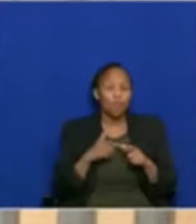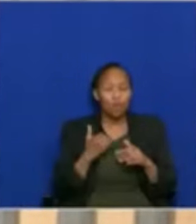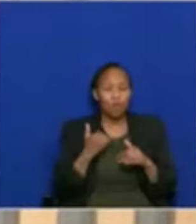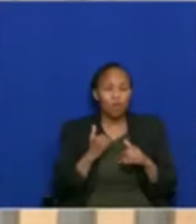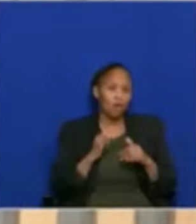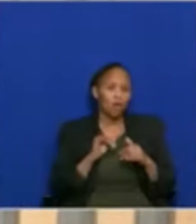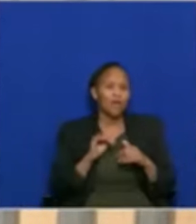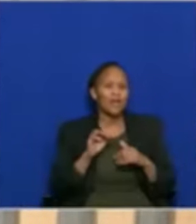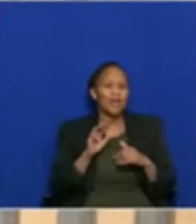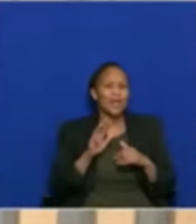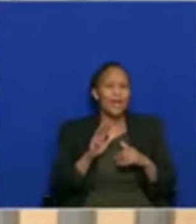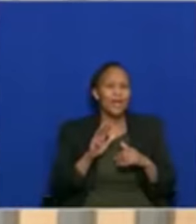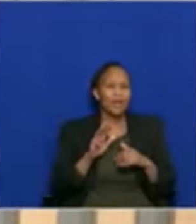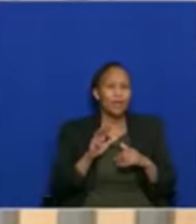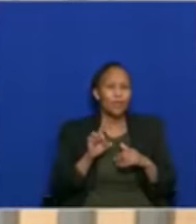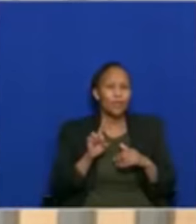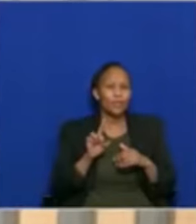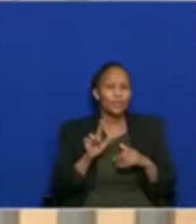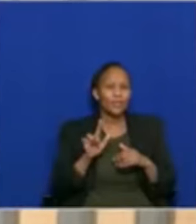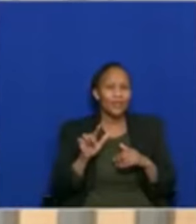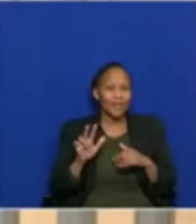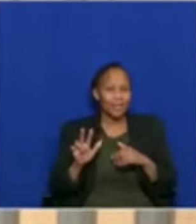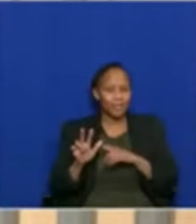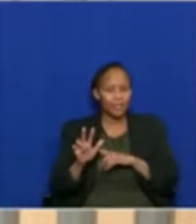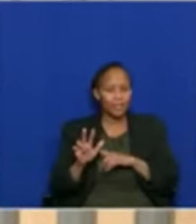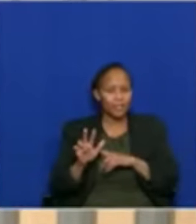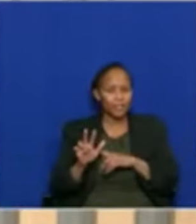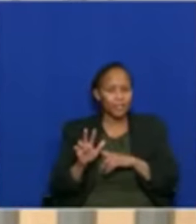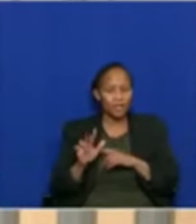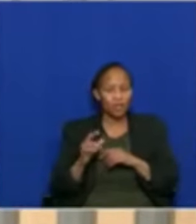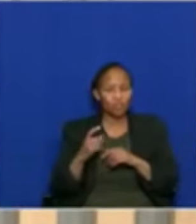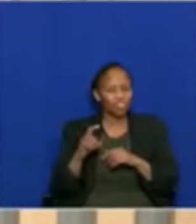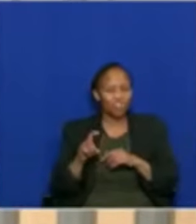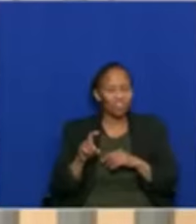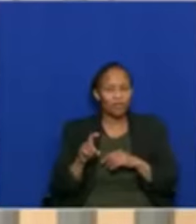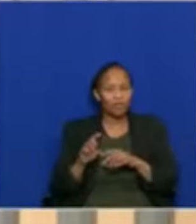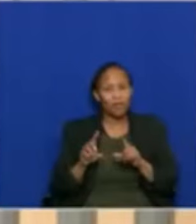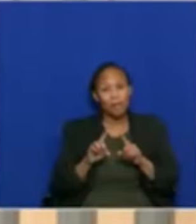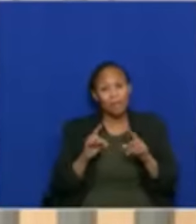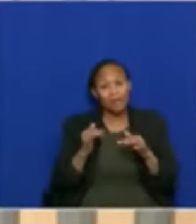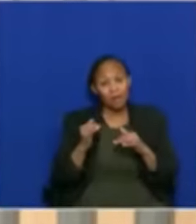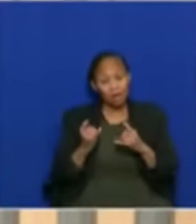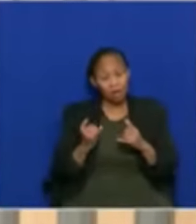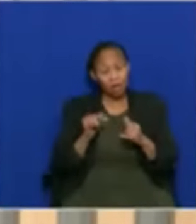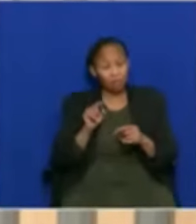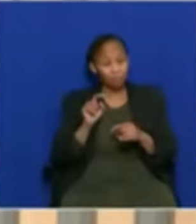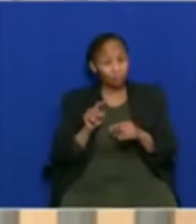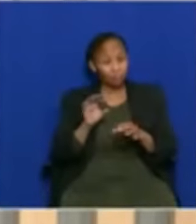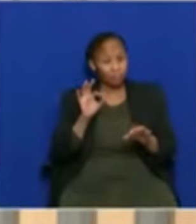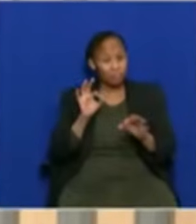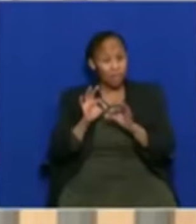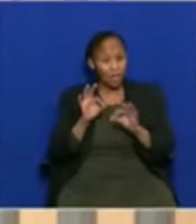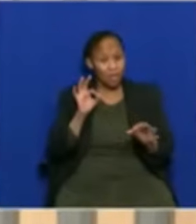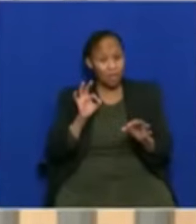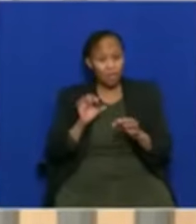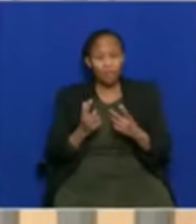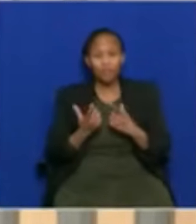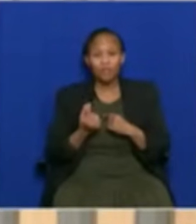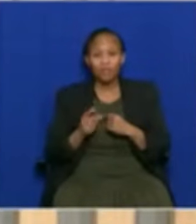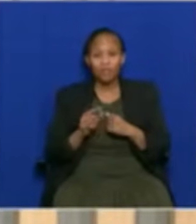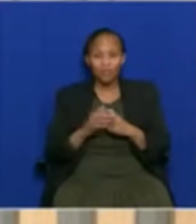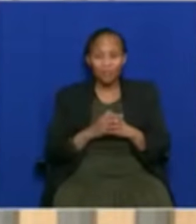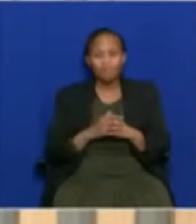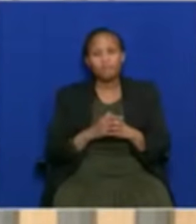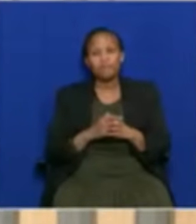go there. And this one specifically requests the original document